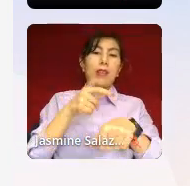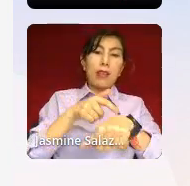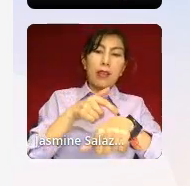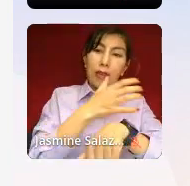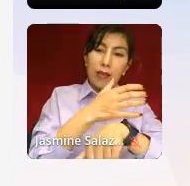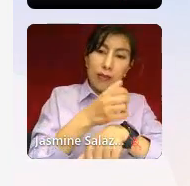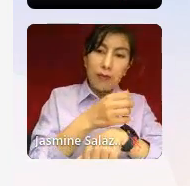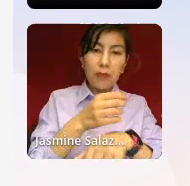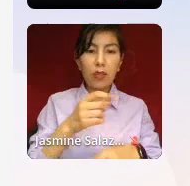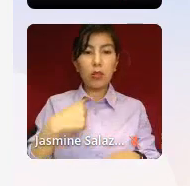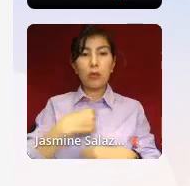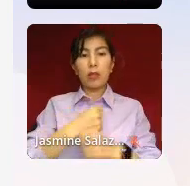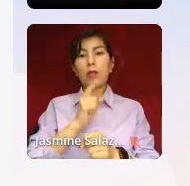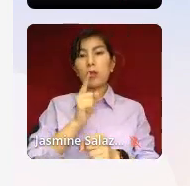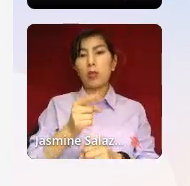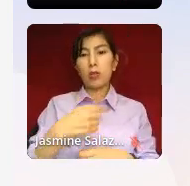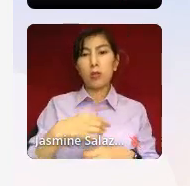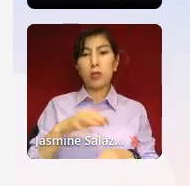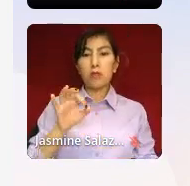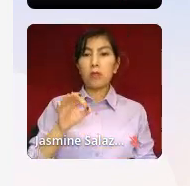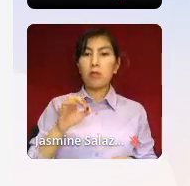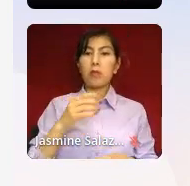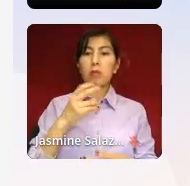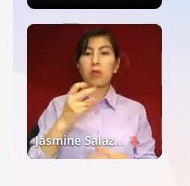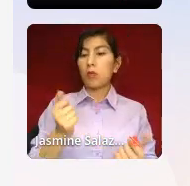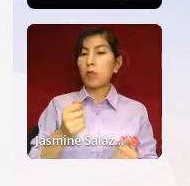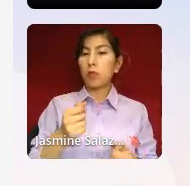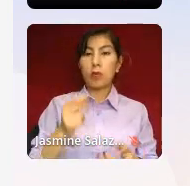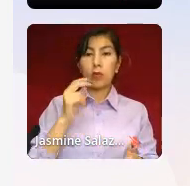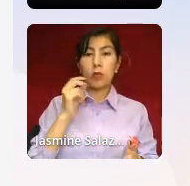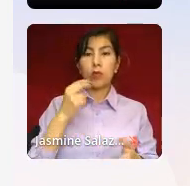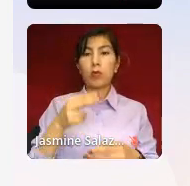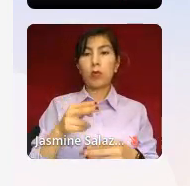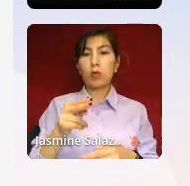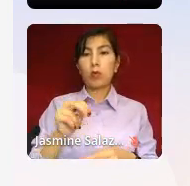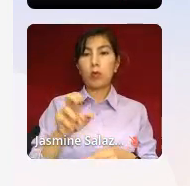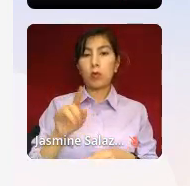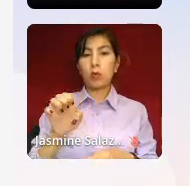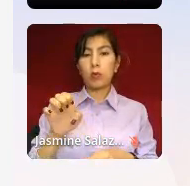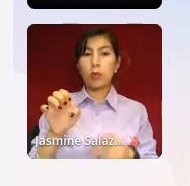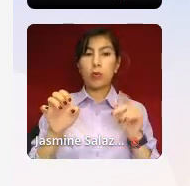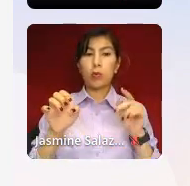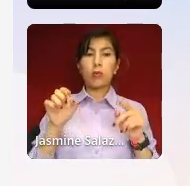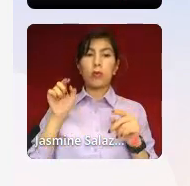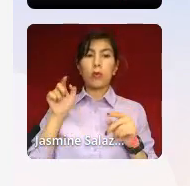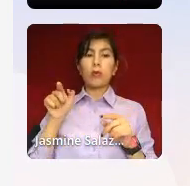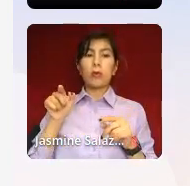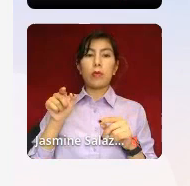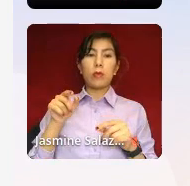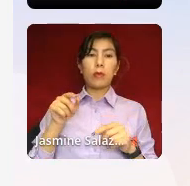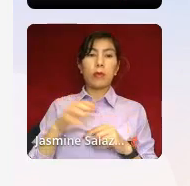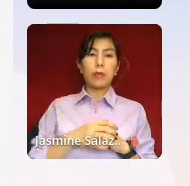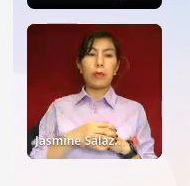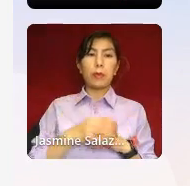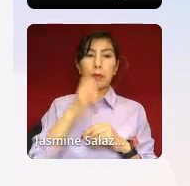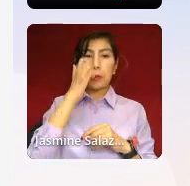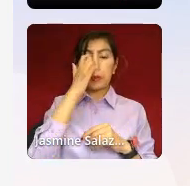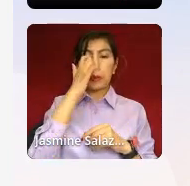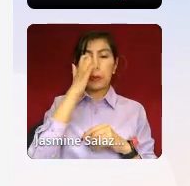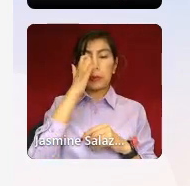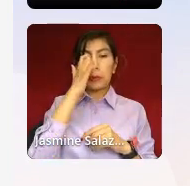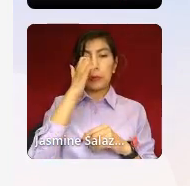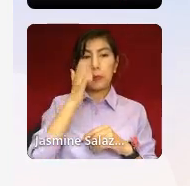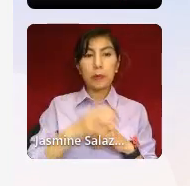I just want to make a quick note that the wellness room is available from 10 a.m. Pacific